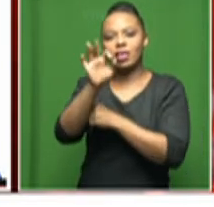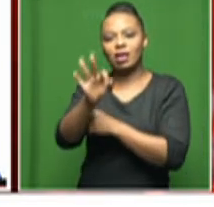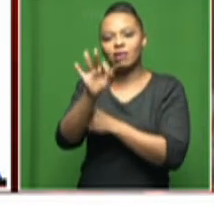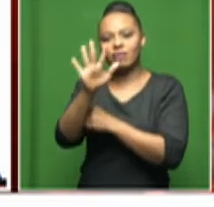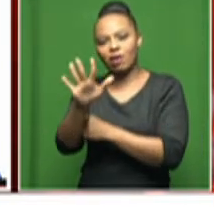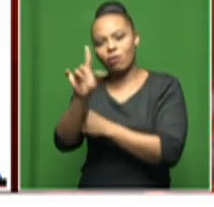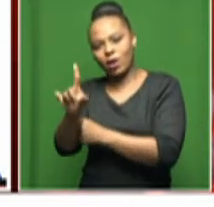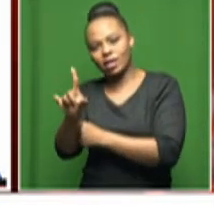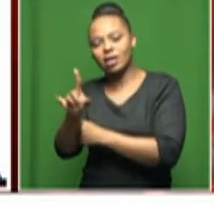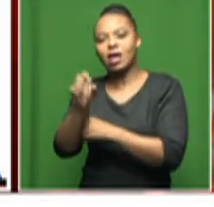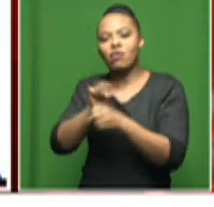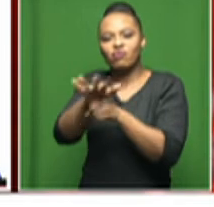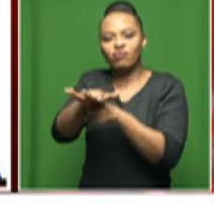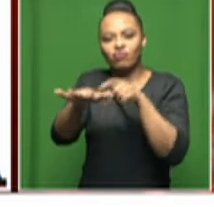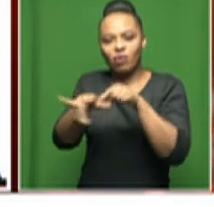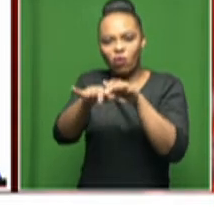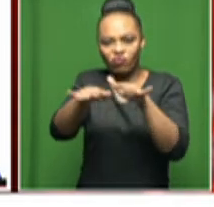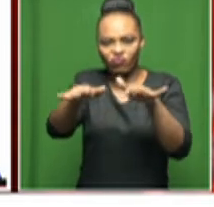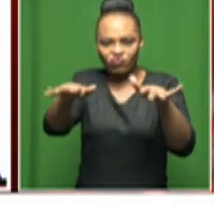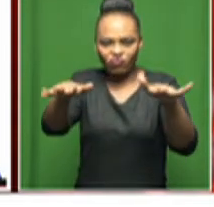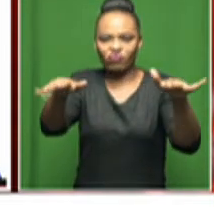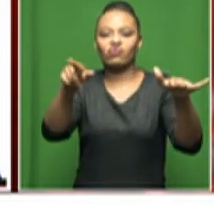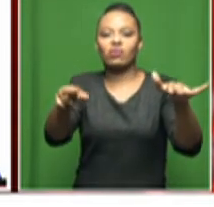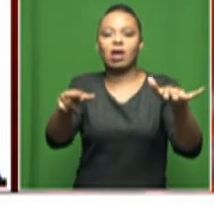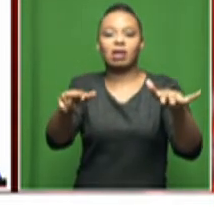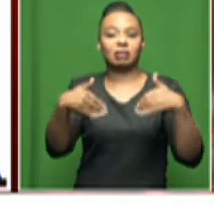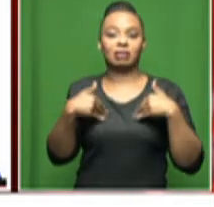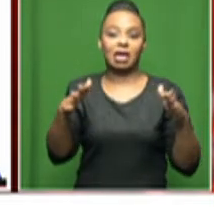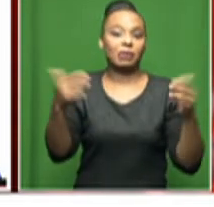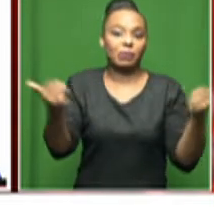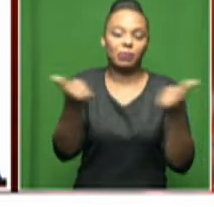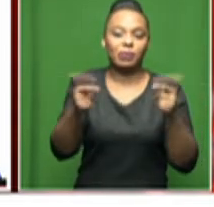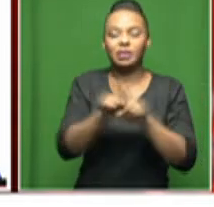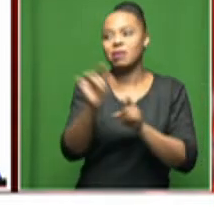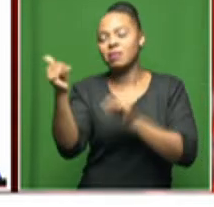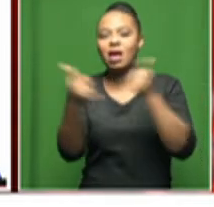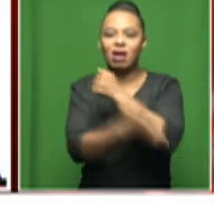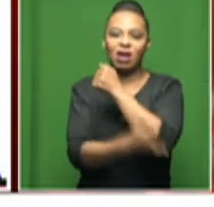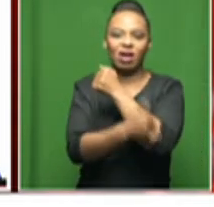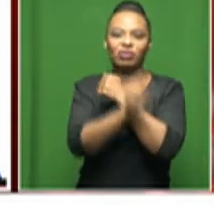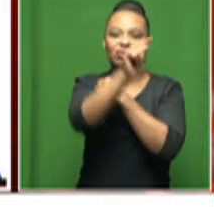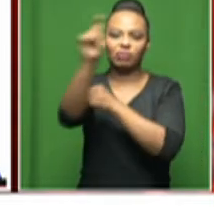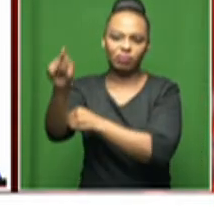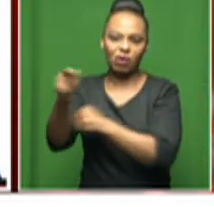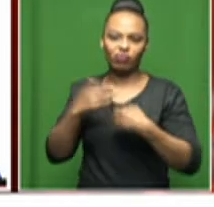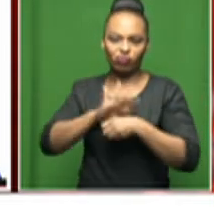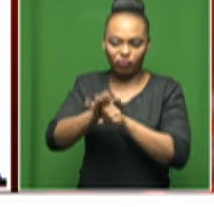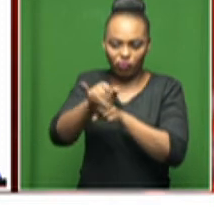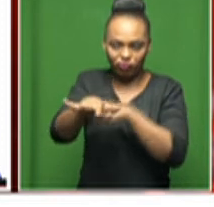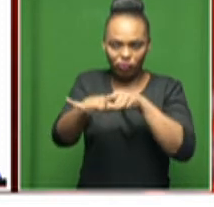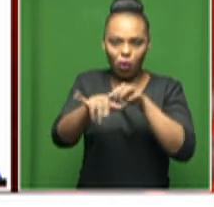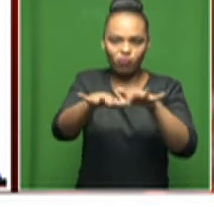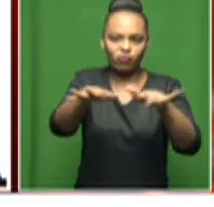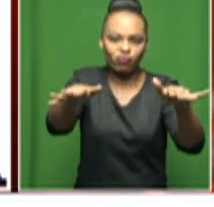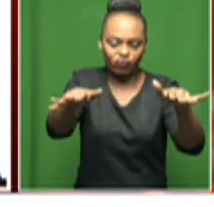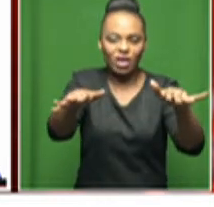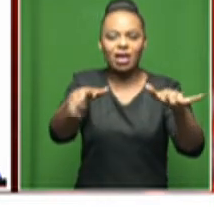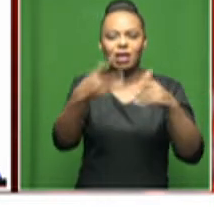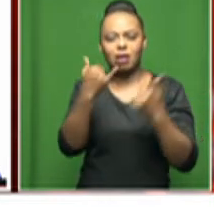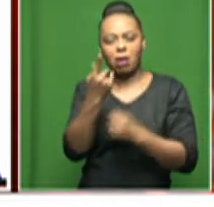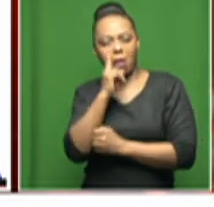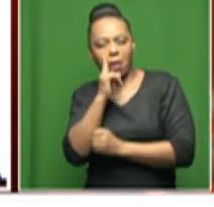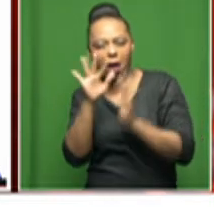variant is likely to be circulating already, including our neighboring countries. And that is premised on looking at the relative